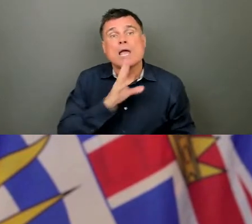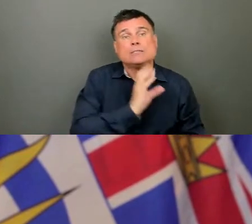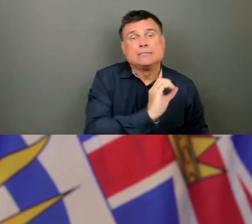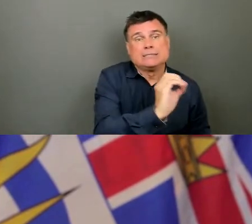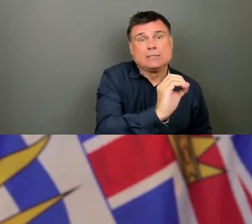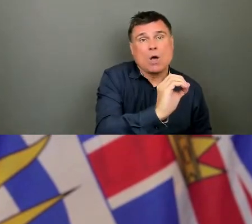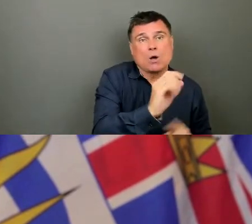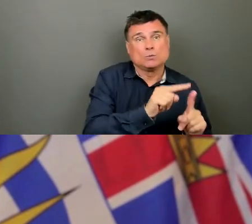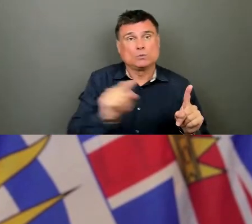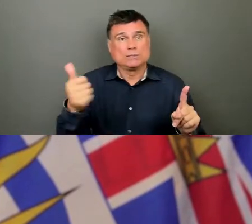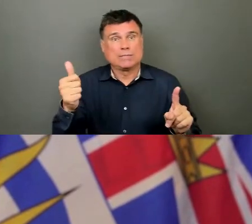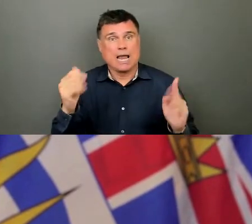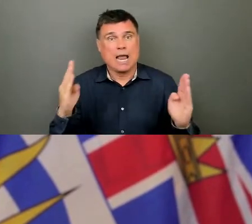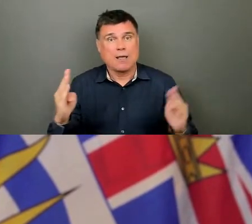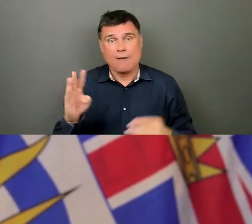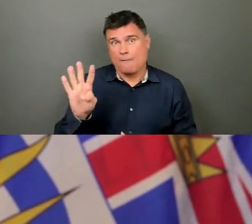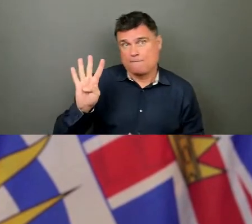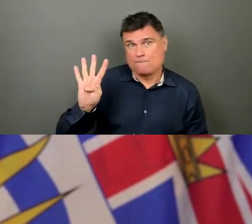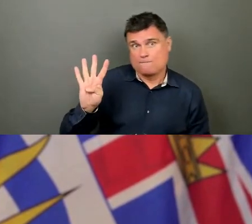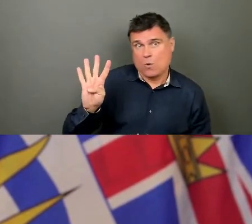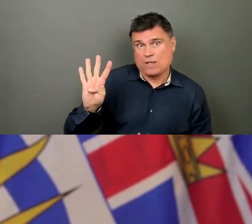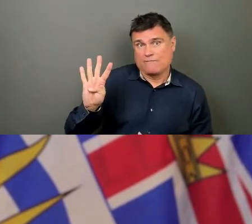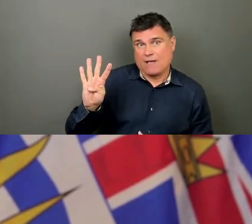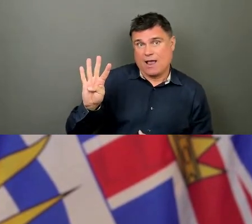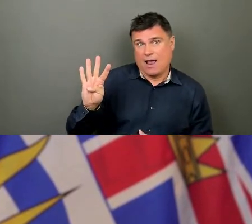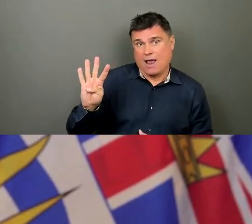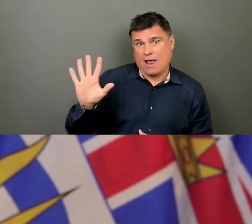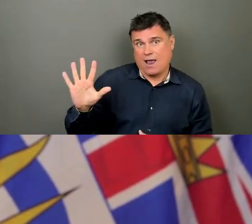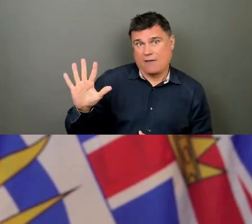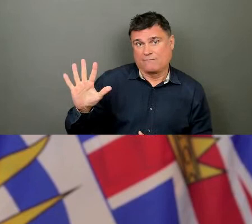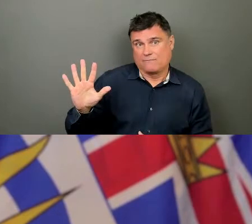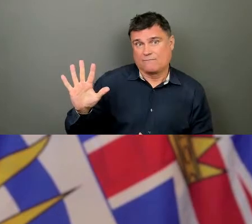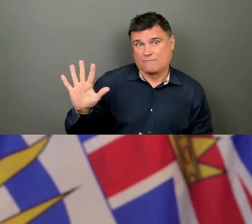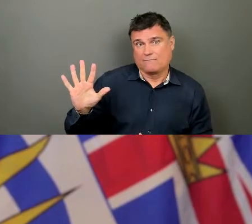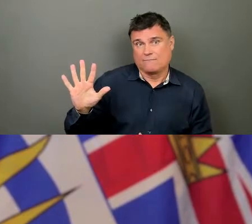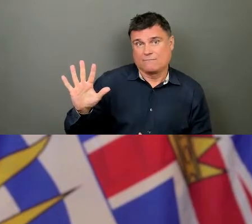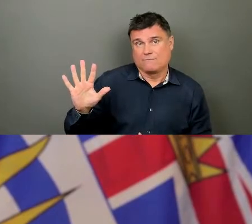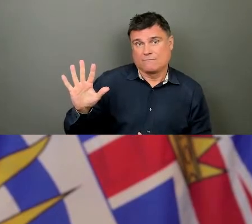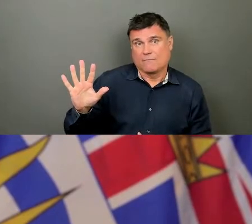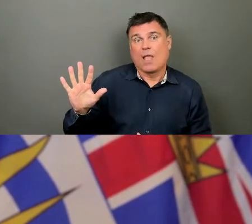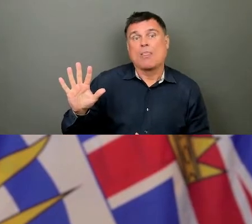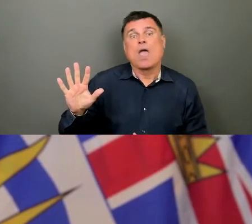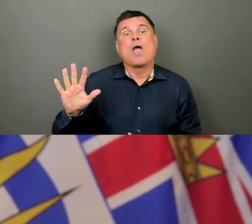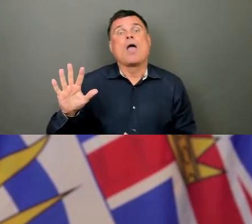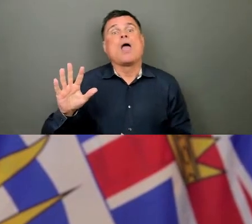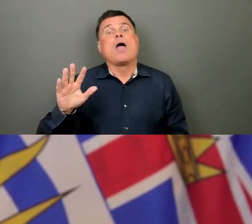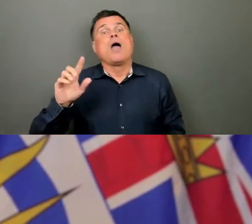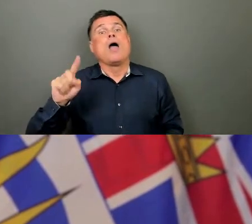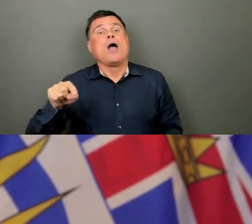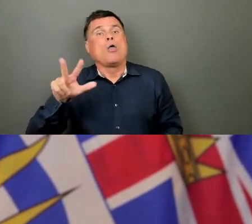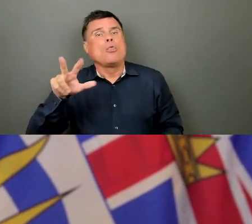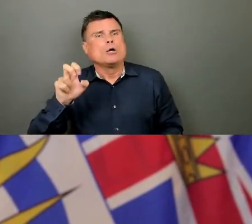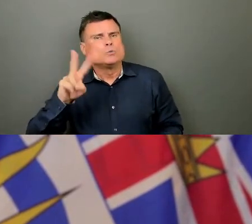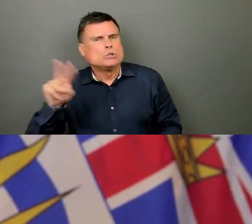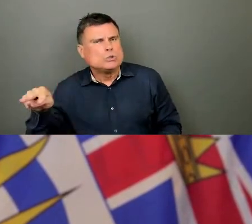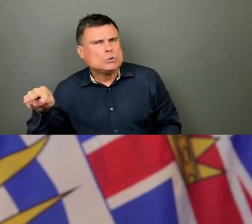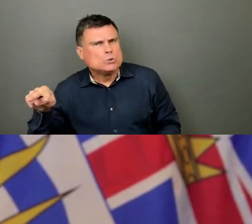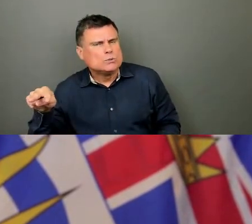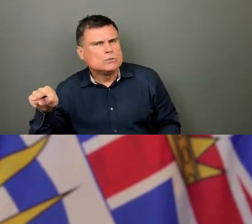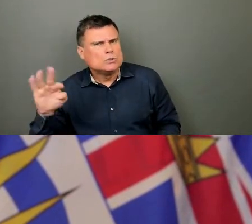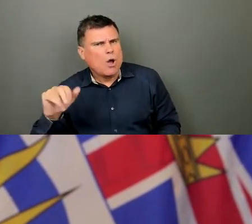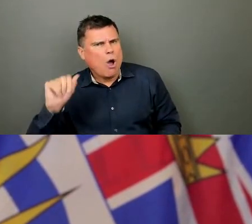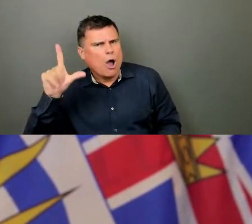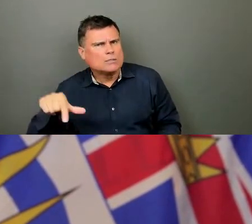to 10 group on July 24th to 322 in the most recent one. And then again, it's like